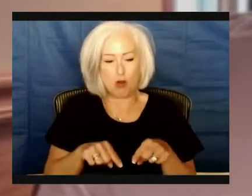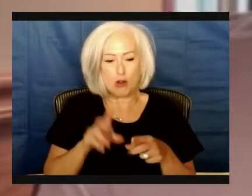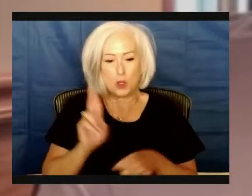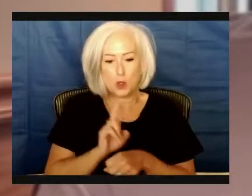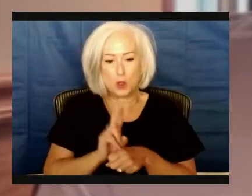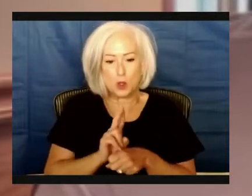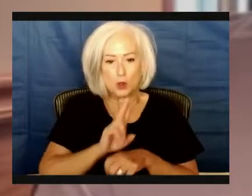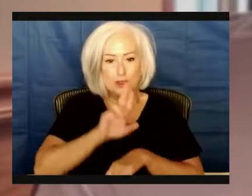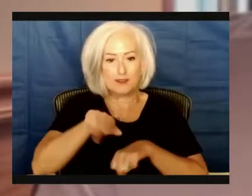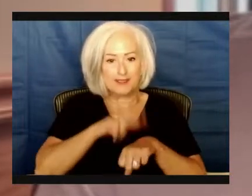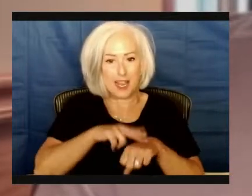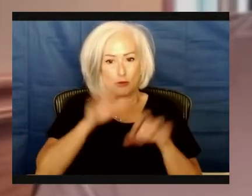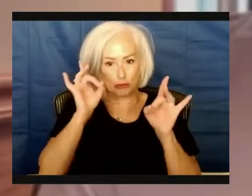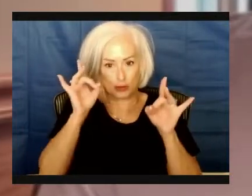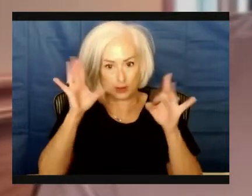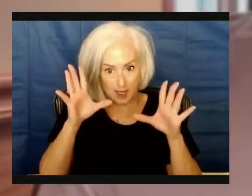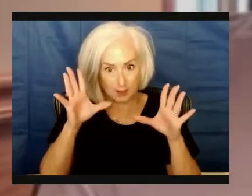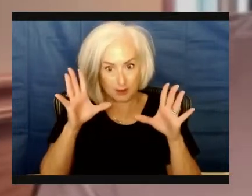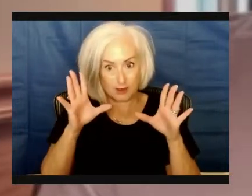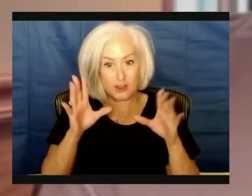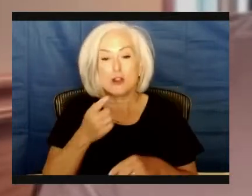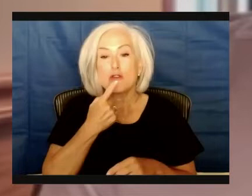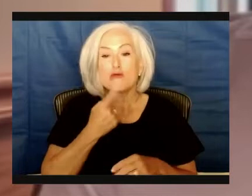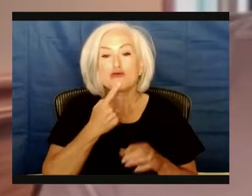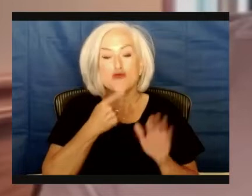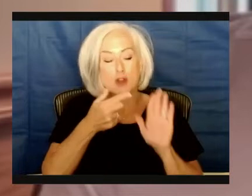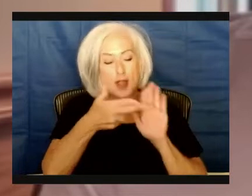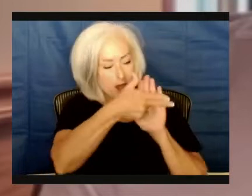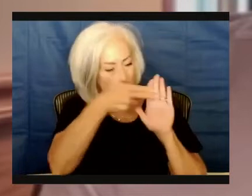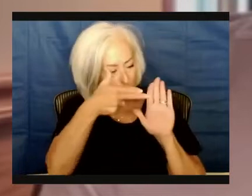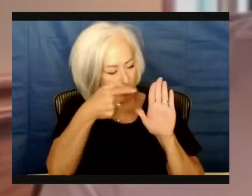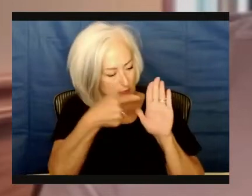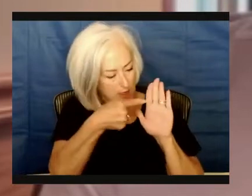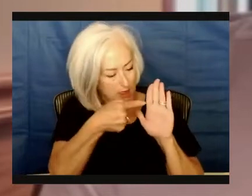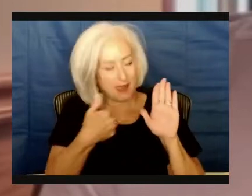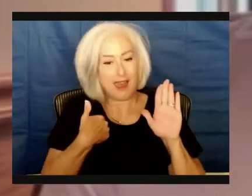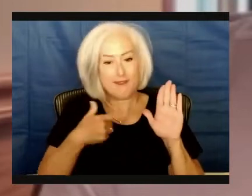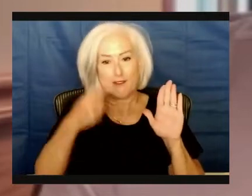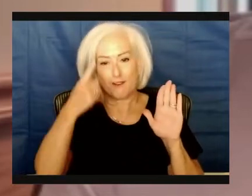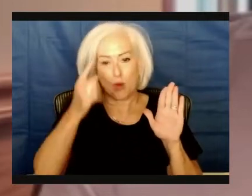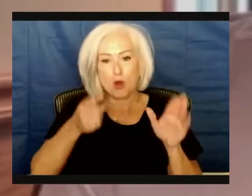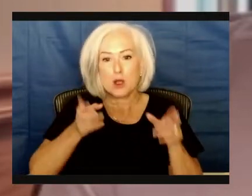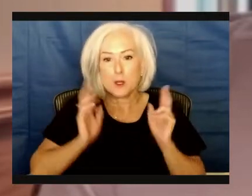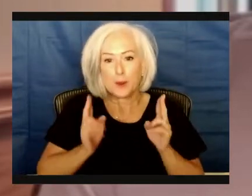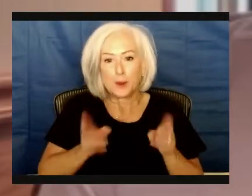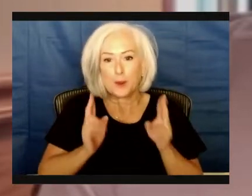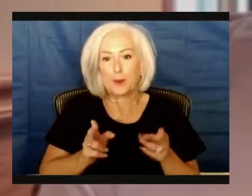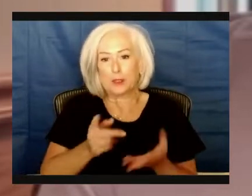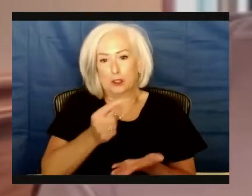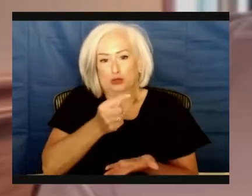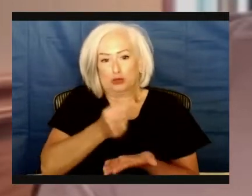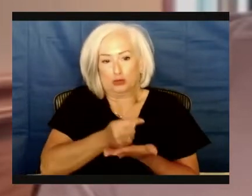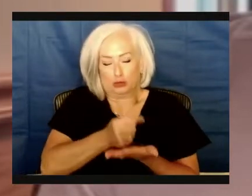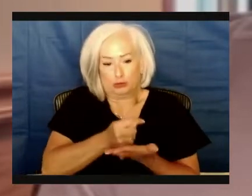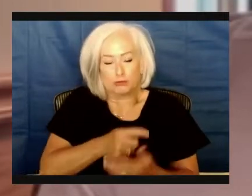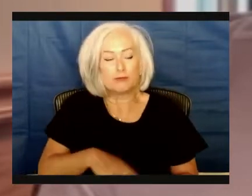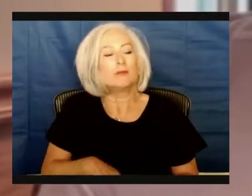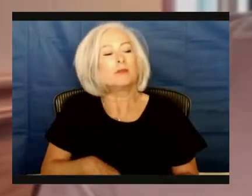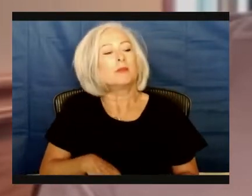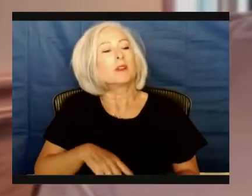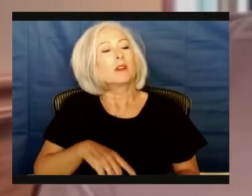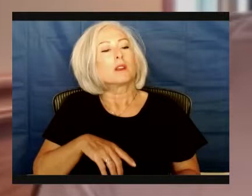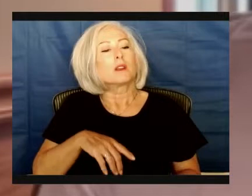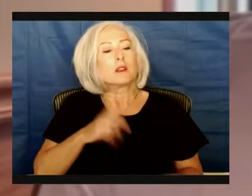tag on it for immediate. And I was sent to a CT scan. And then I got x-rays as well for